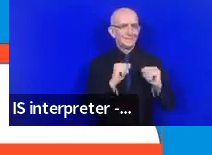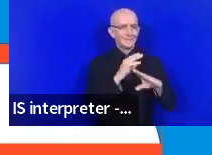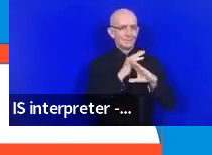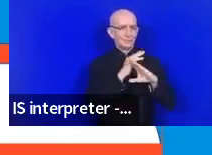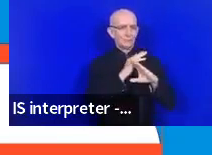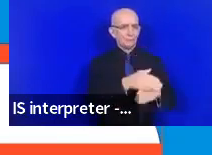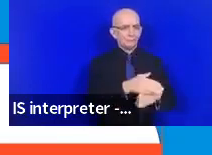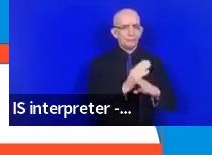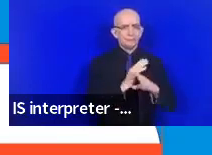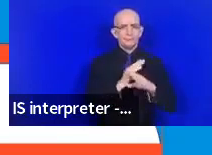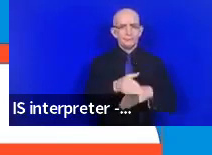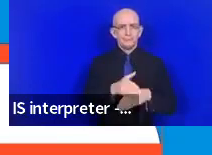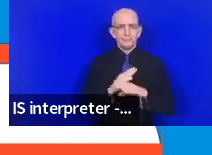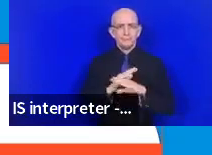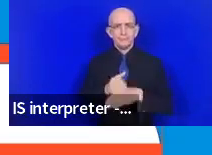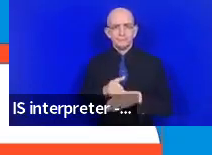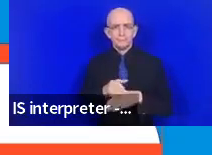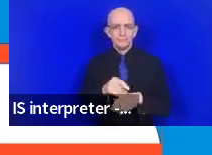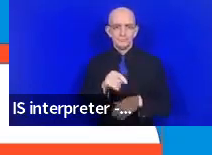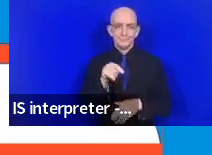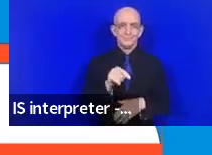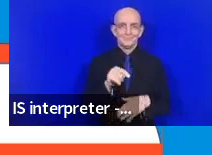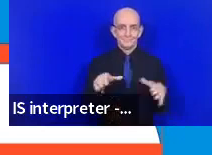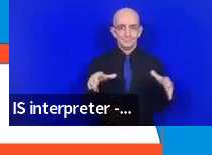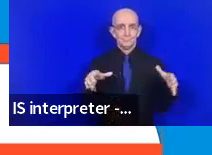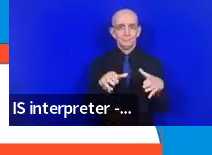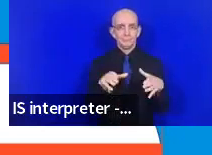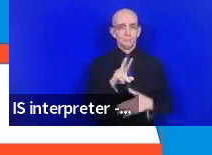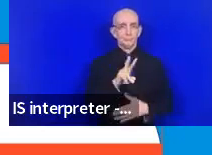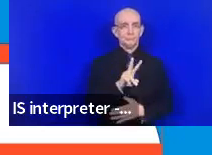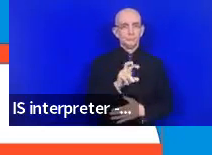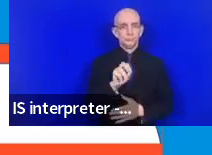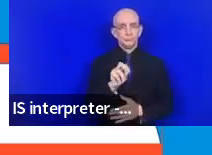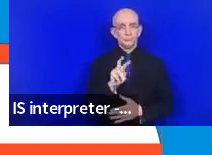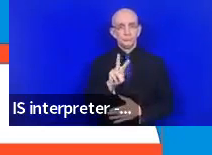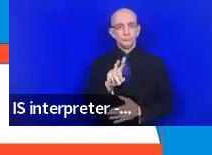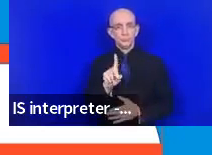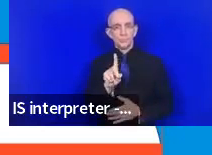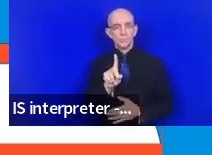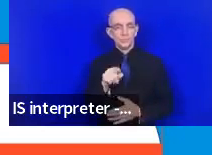2021 Generation Equality Forum experienced significant